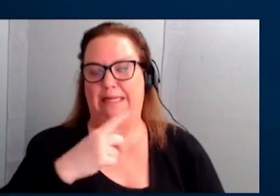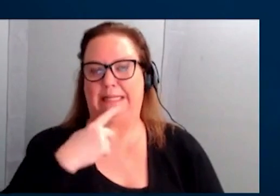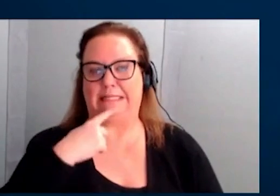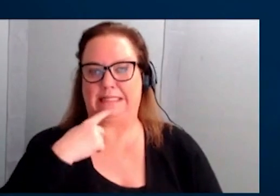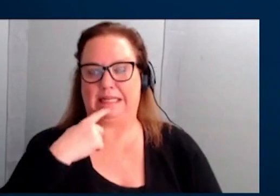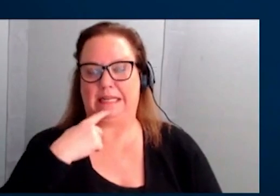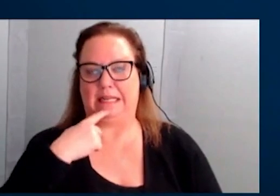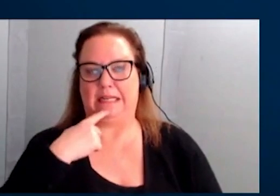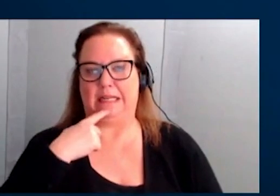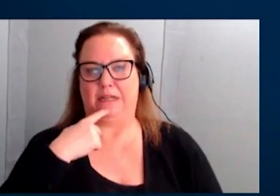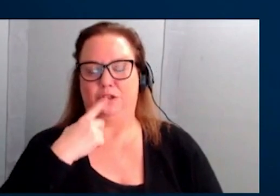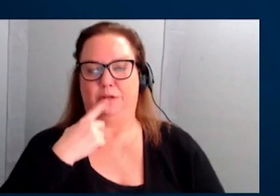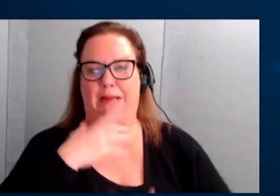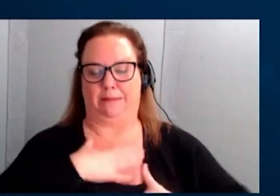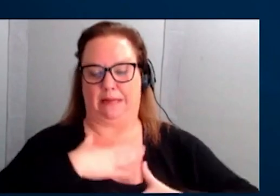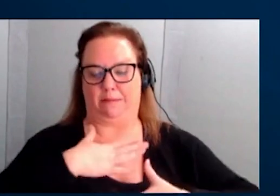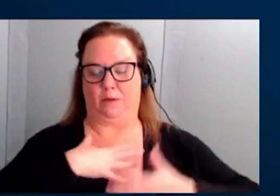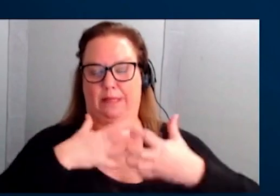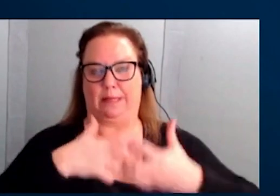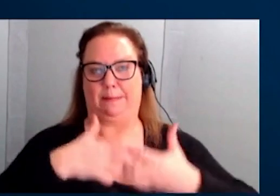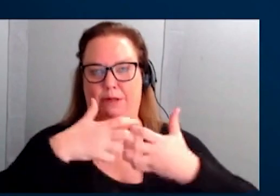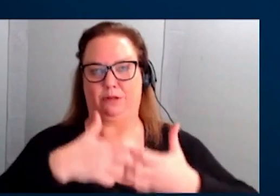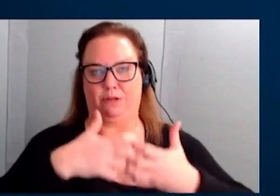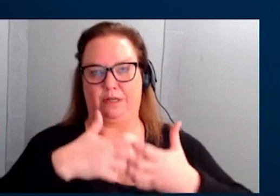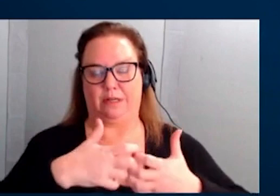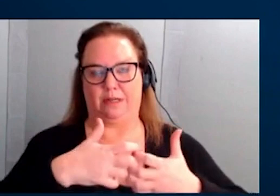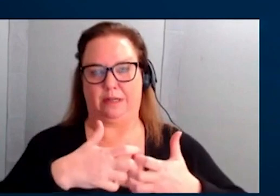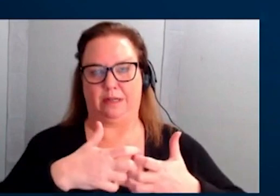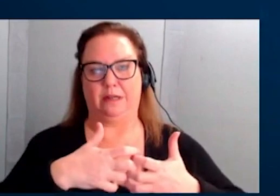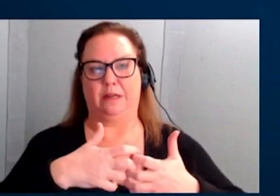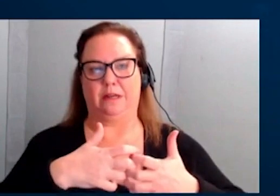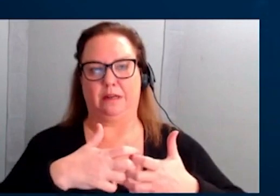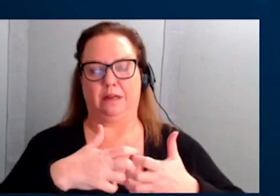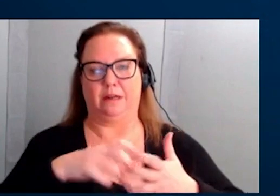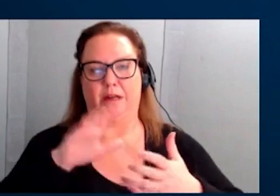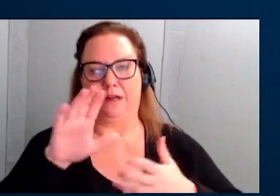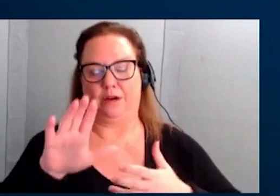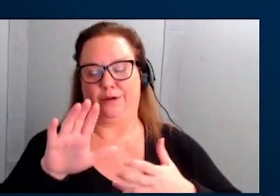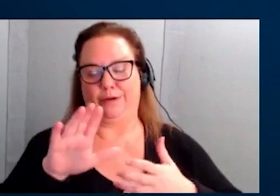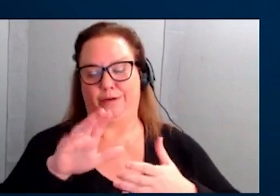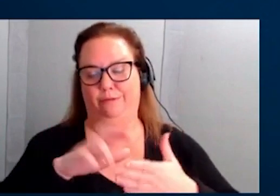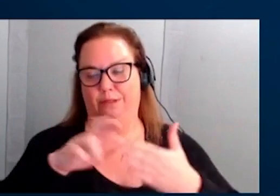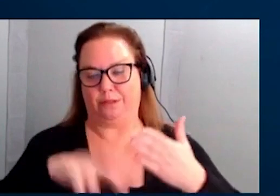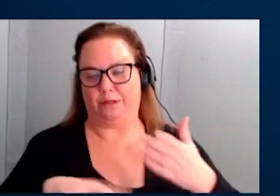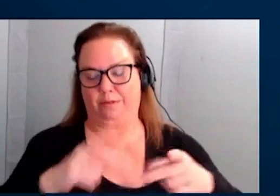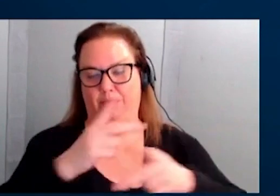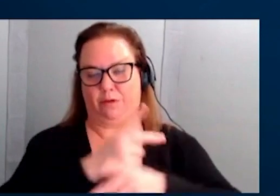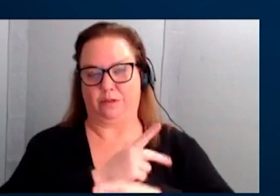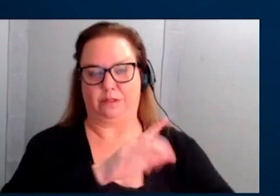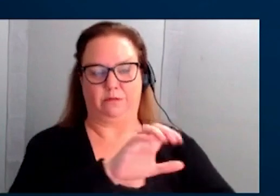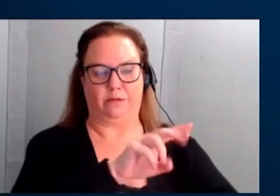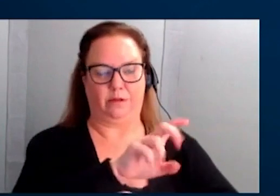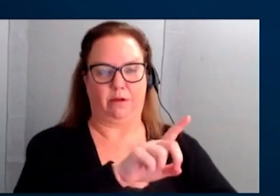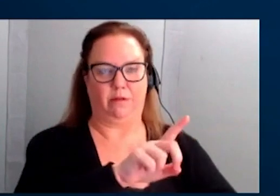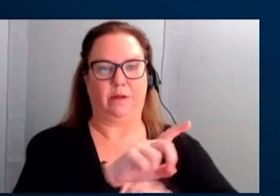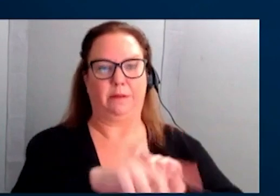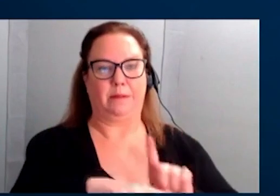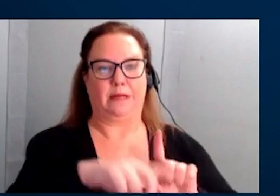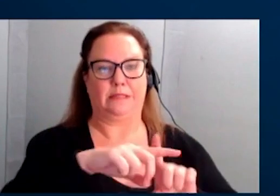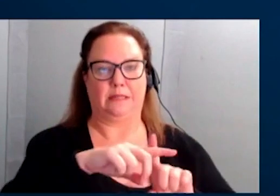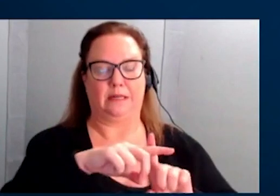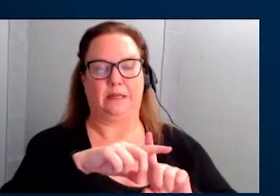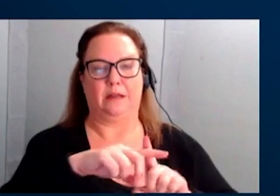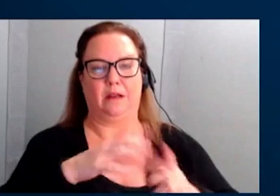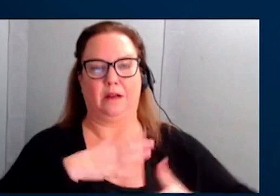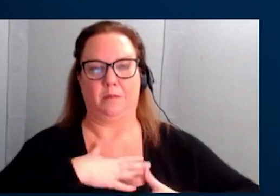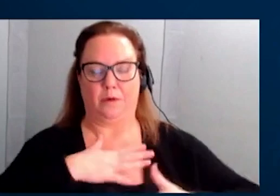be intubated, and that might make her fare much worse if she's COVID positive and put on a ventilator. Kind of